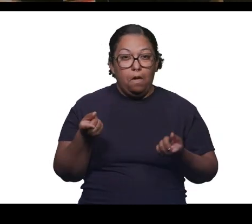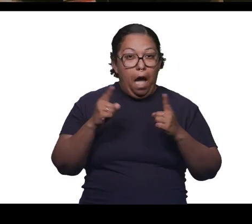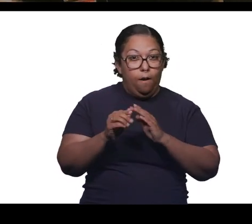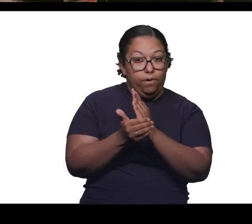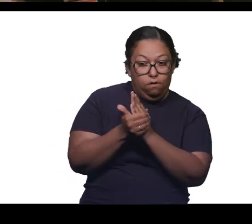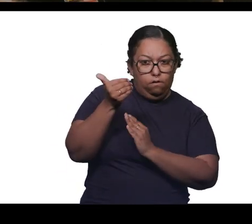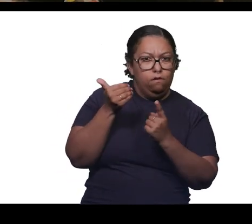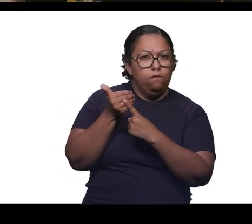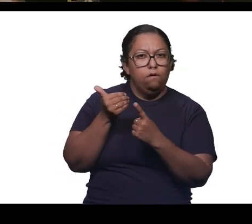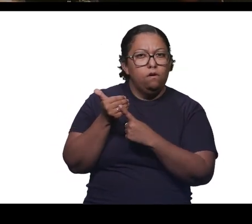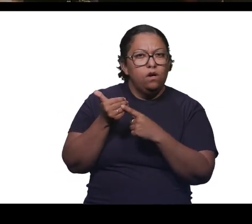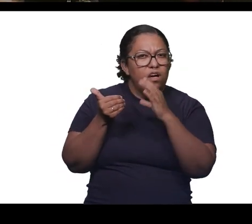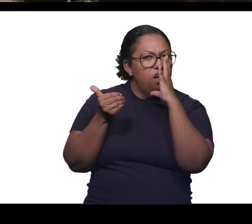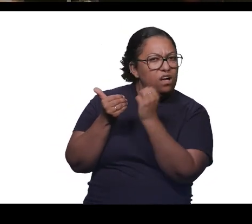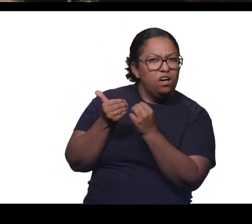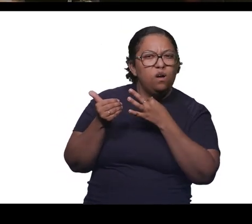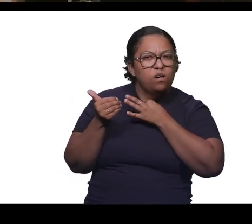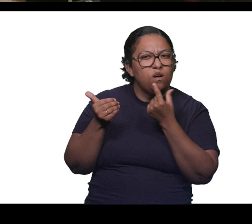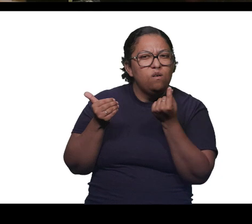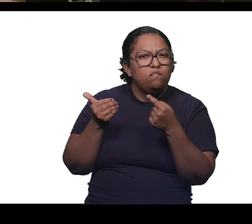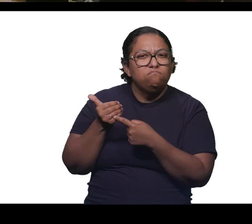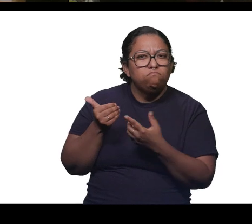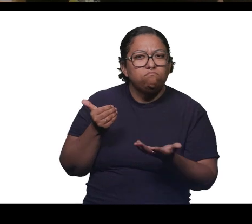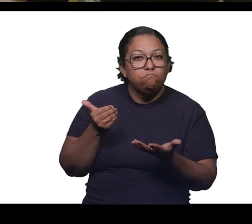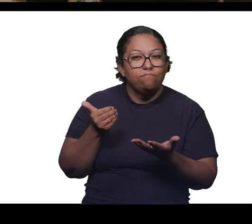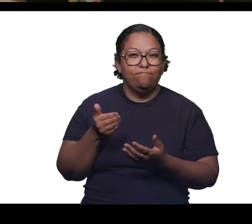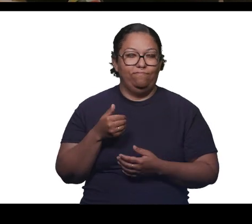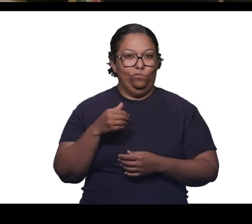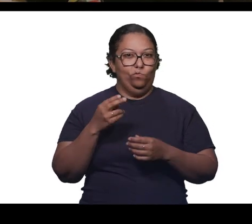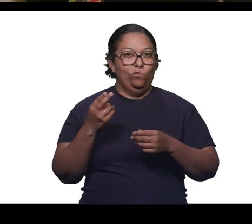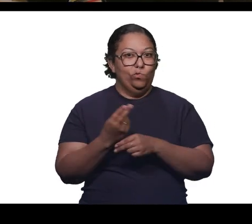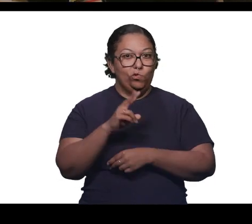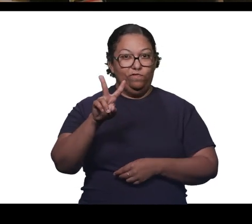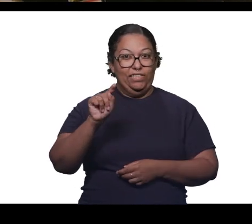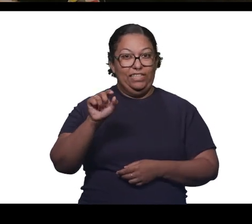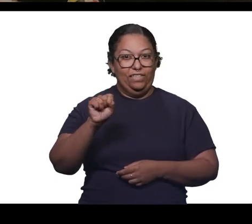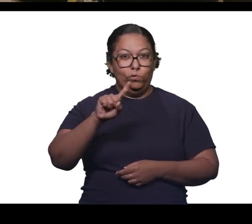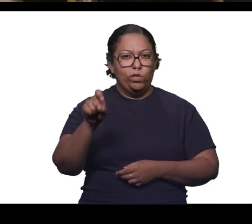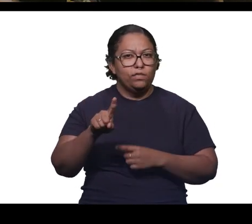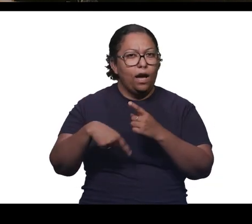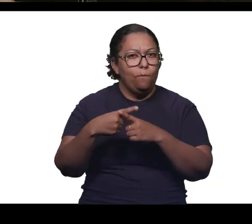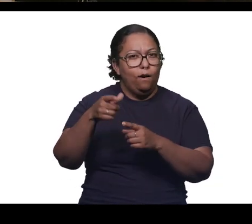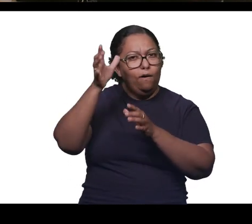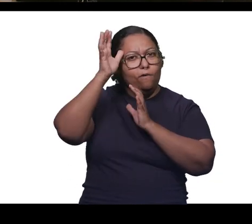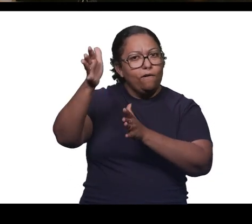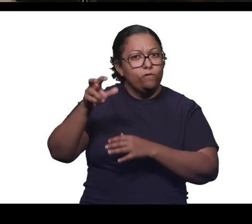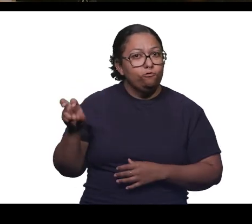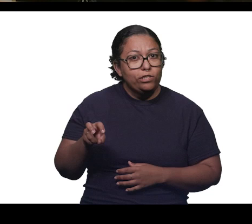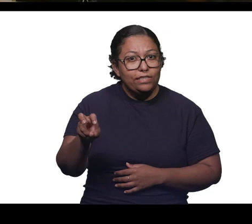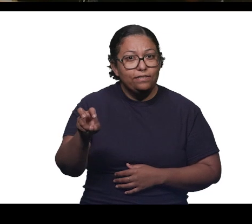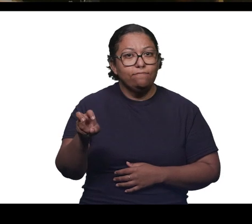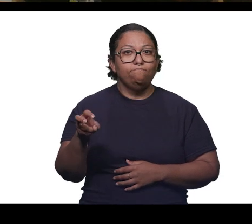about? As we ask these VTS questions for Grandfather's Journey, we ask that question, what's going on or